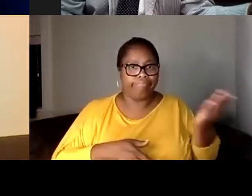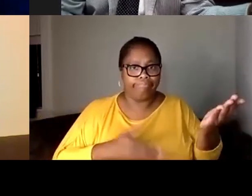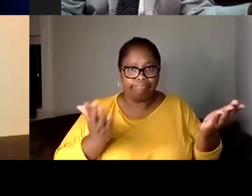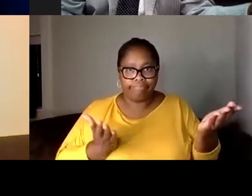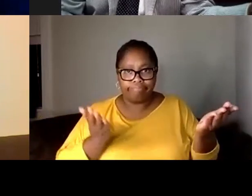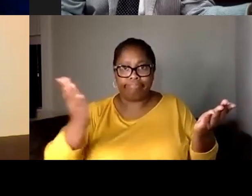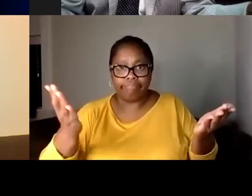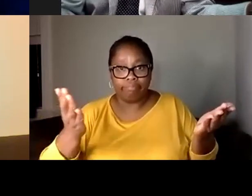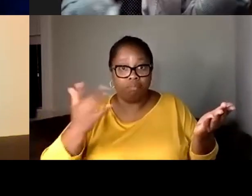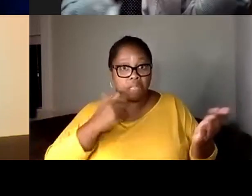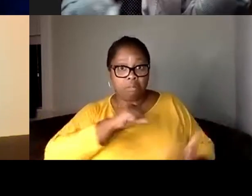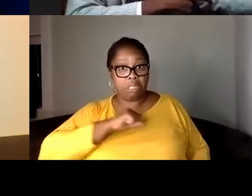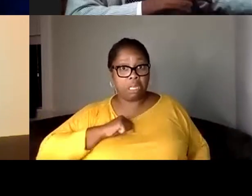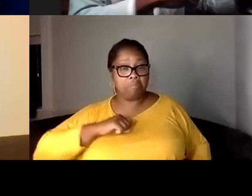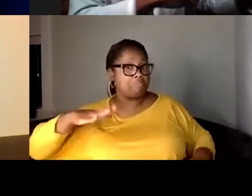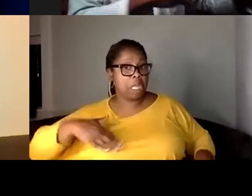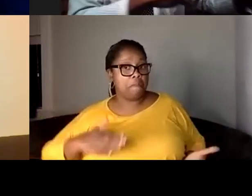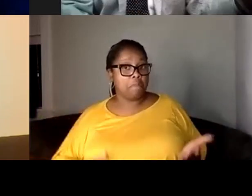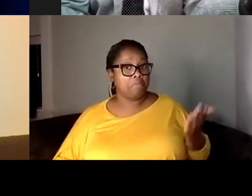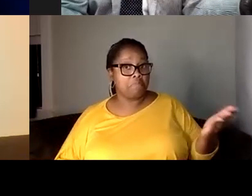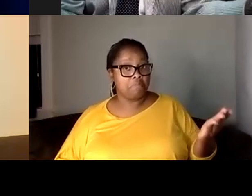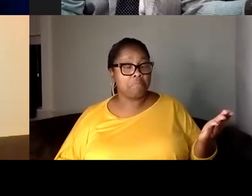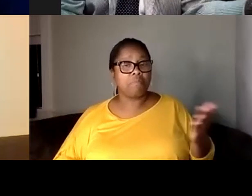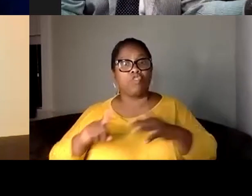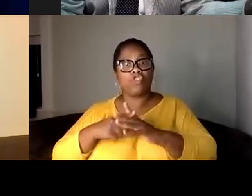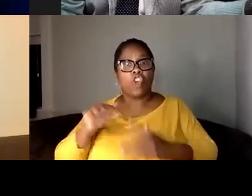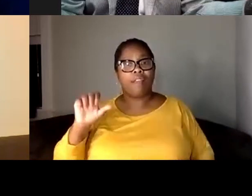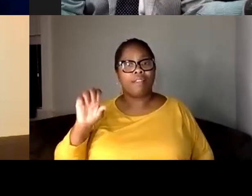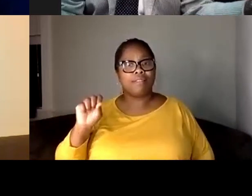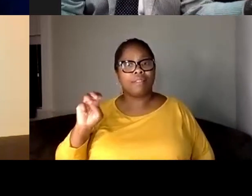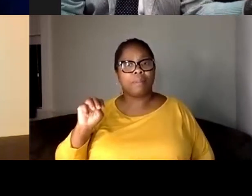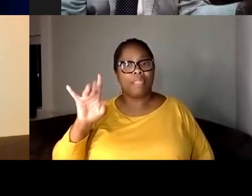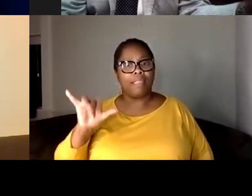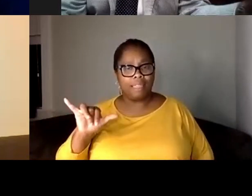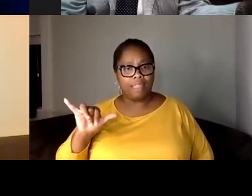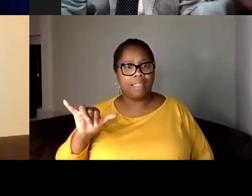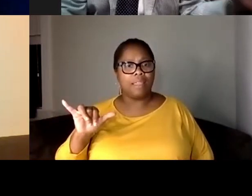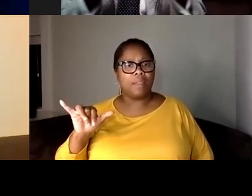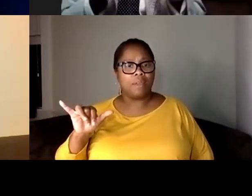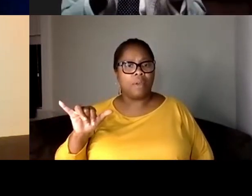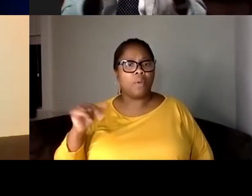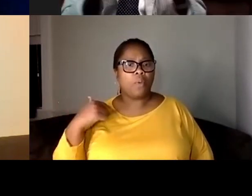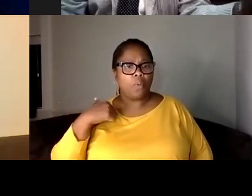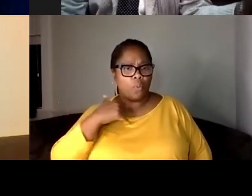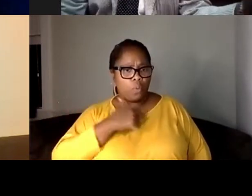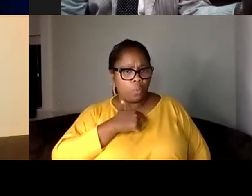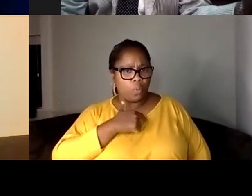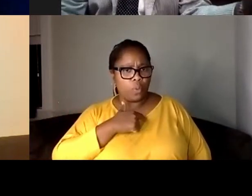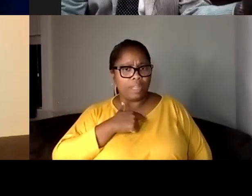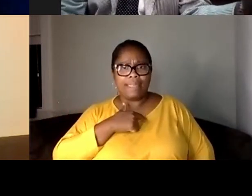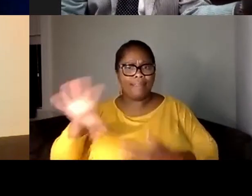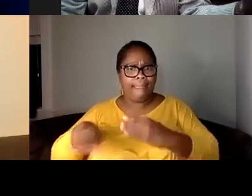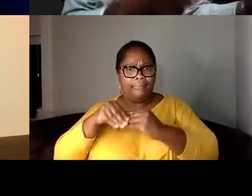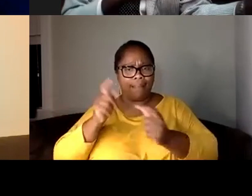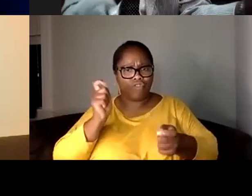my house. We're starting it in the assembly. It's what we call a gut and a man. We picked up a vehicle that we had over there. We inserted this language, and